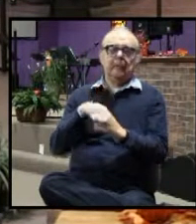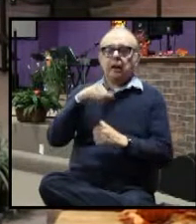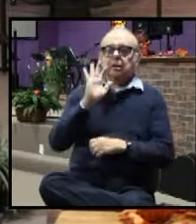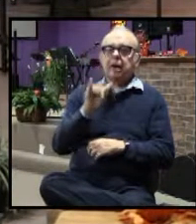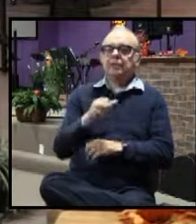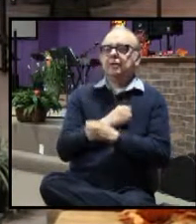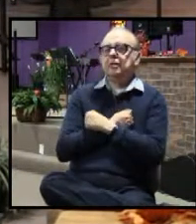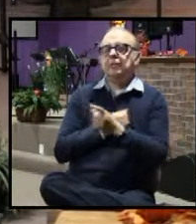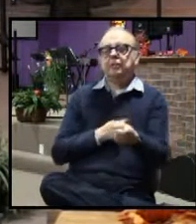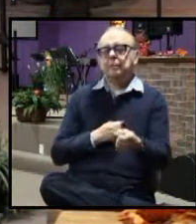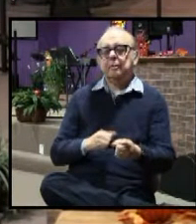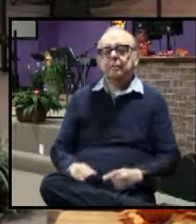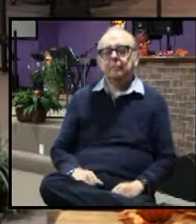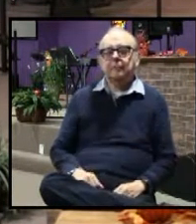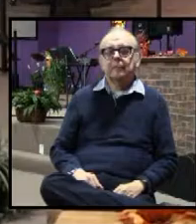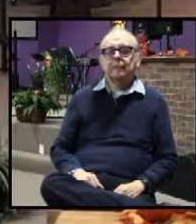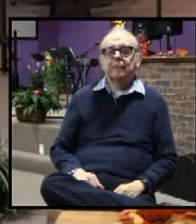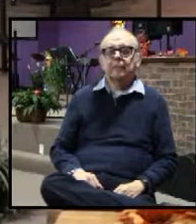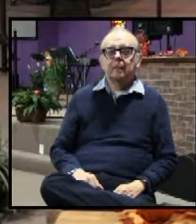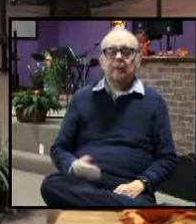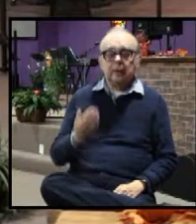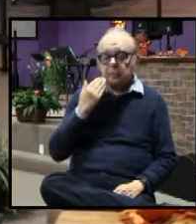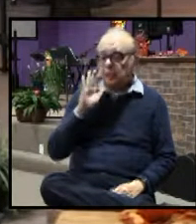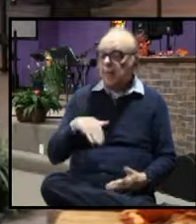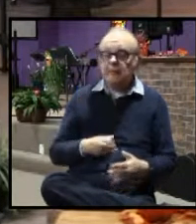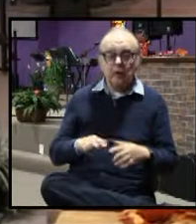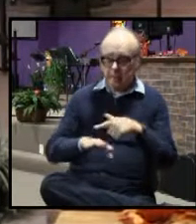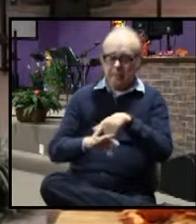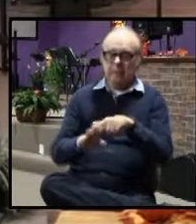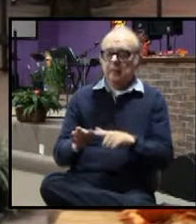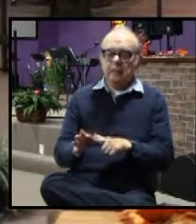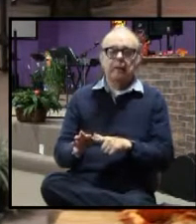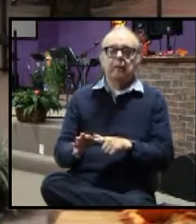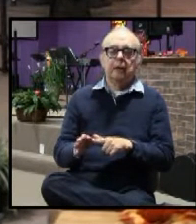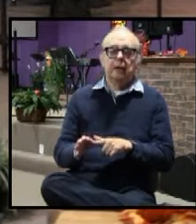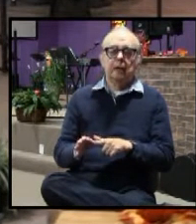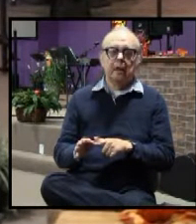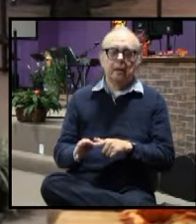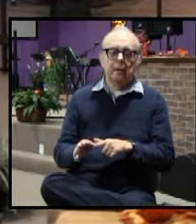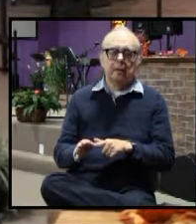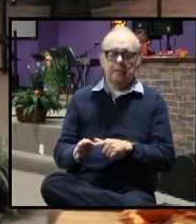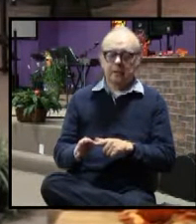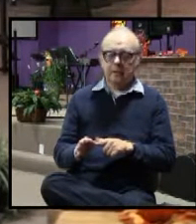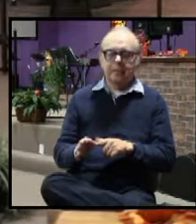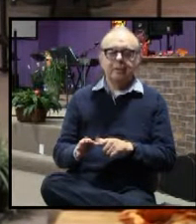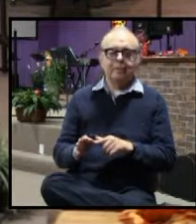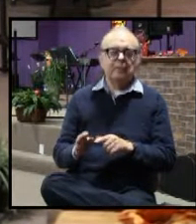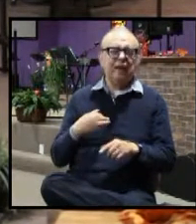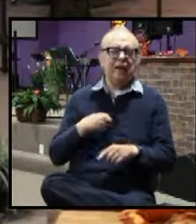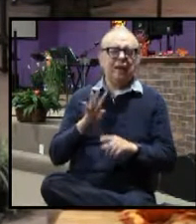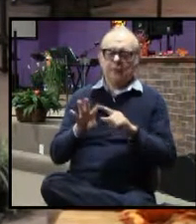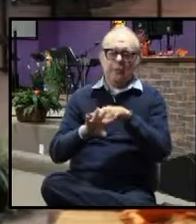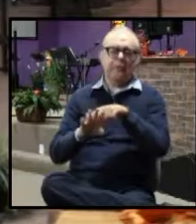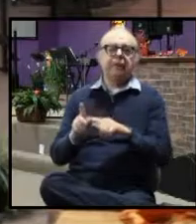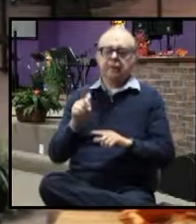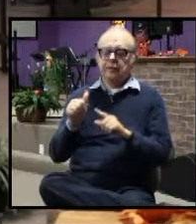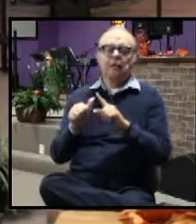God still loves you. But I don't have all my fingers. Well, I guess you do only have 4 fingers, don't you? And a